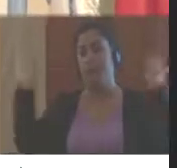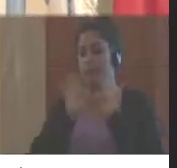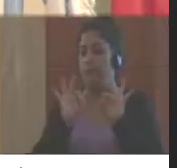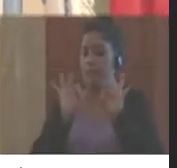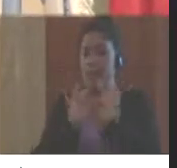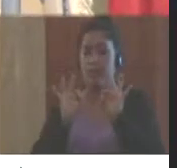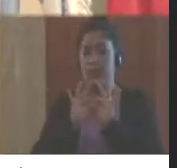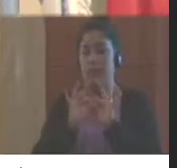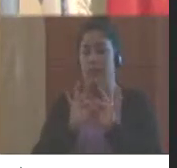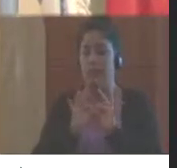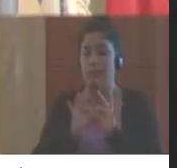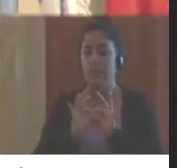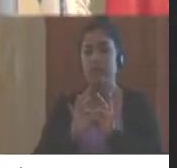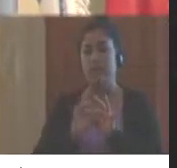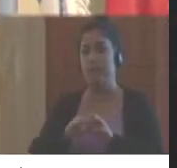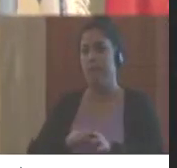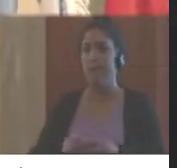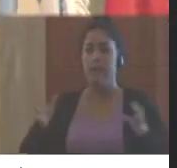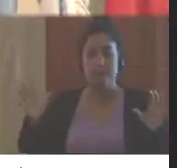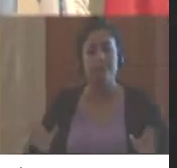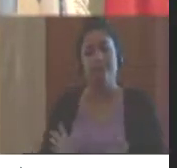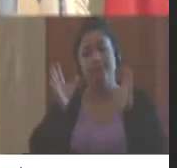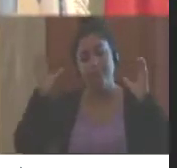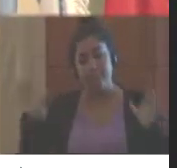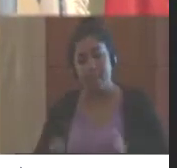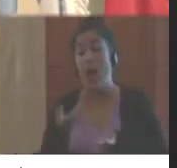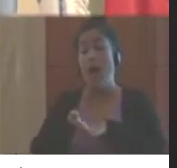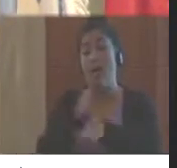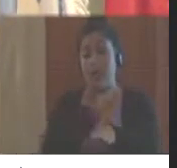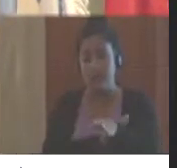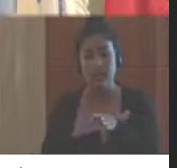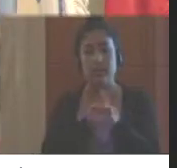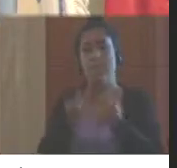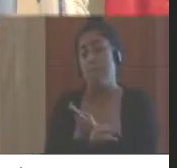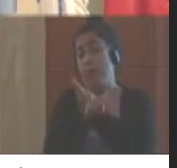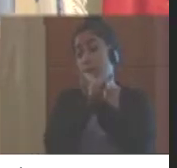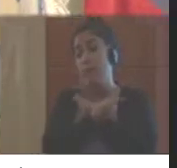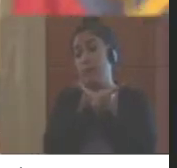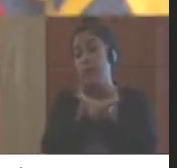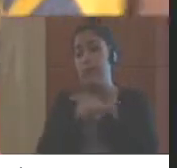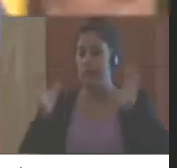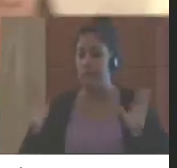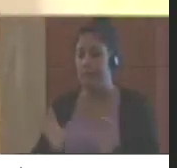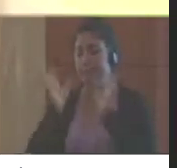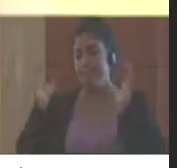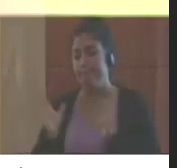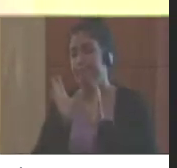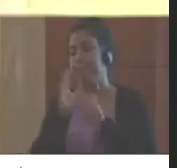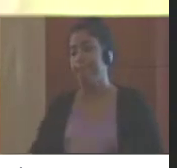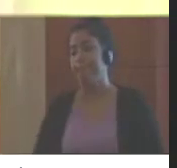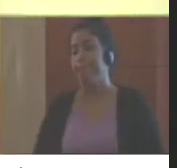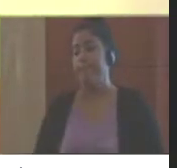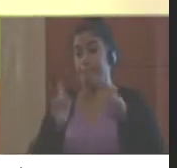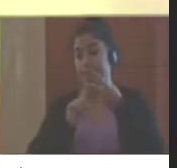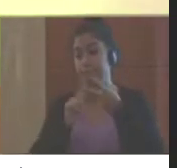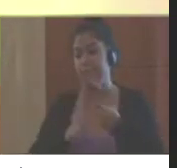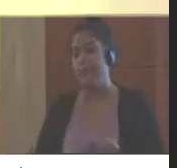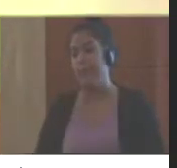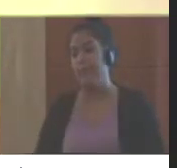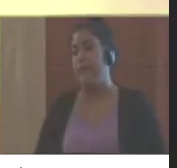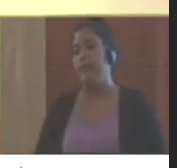Continue an emphasis on prevention and building awareness of the population, in the population of the risks that we